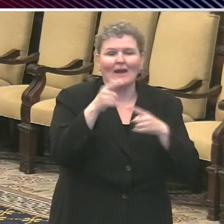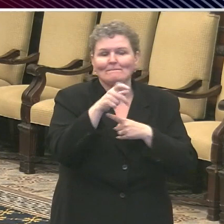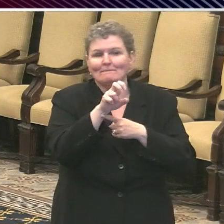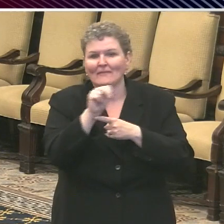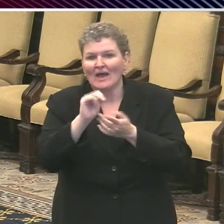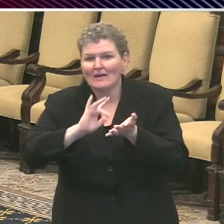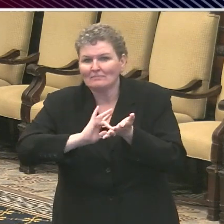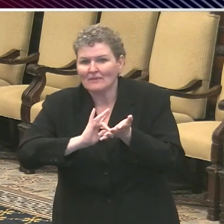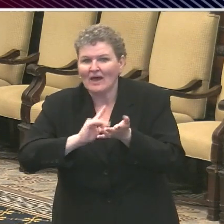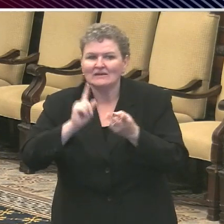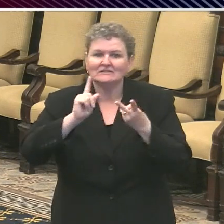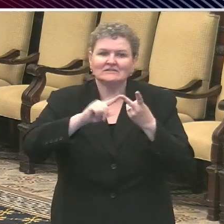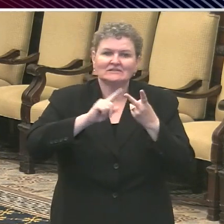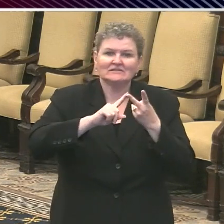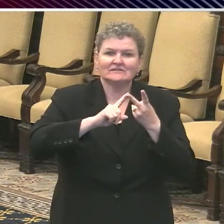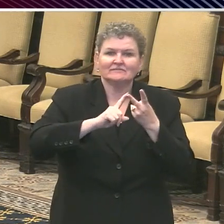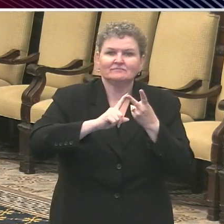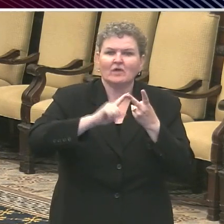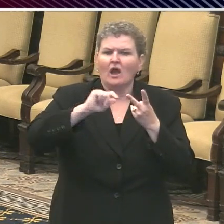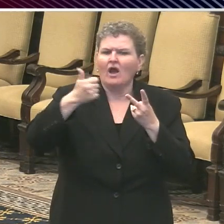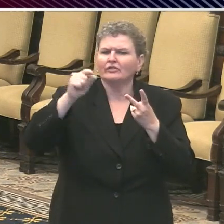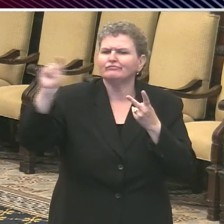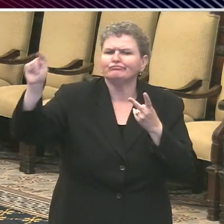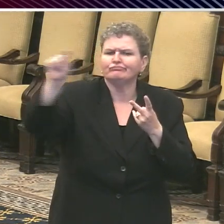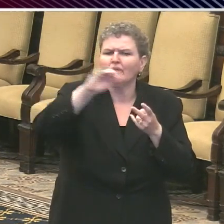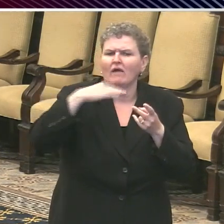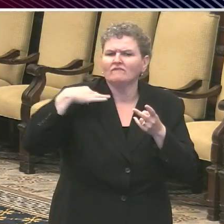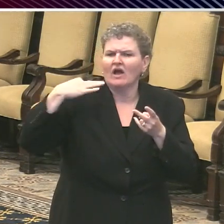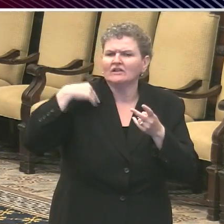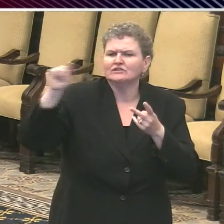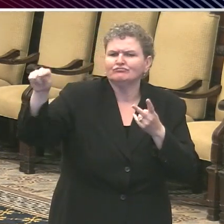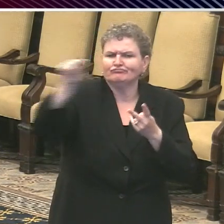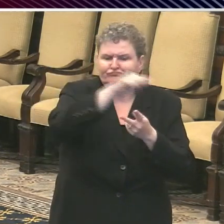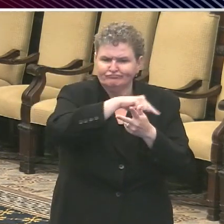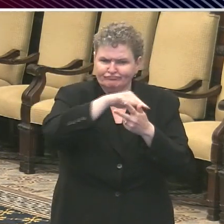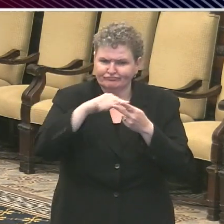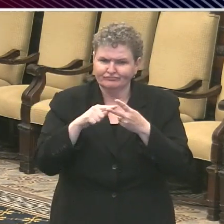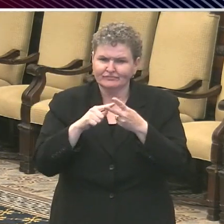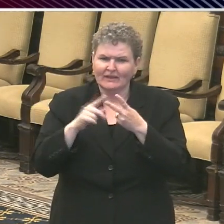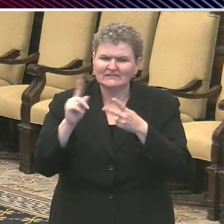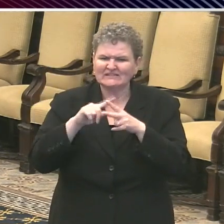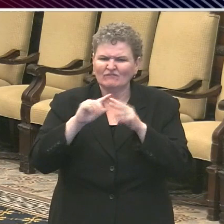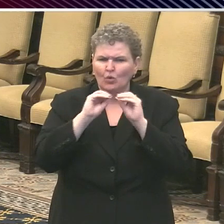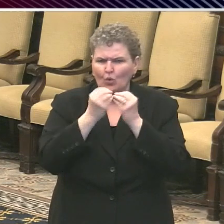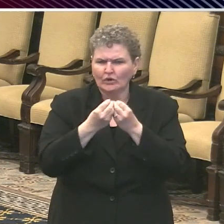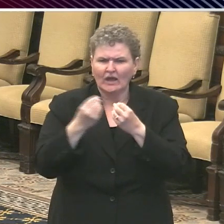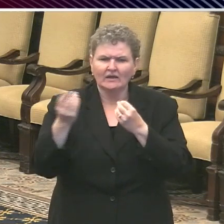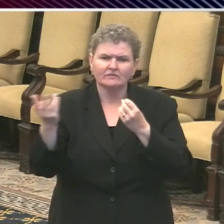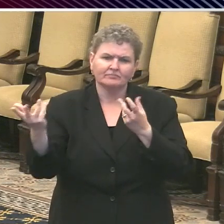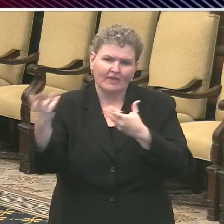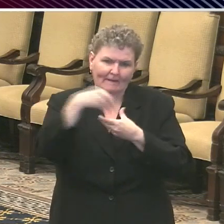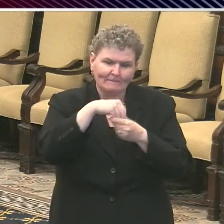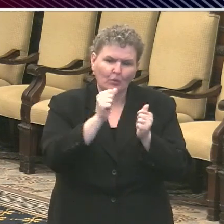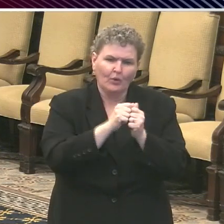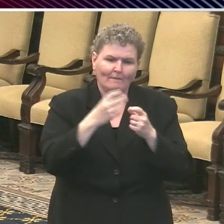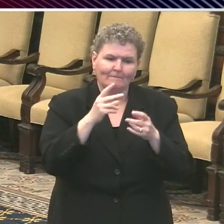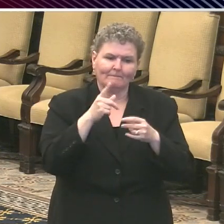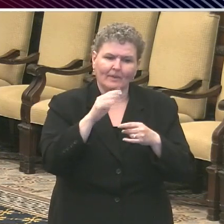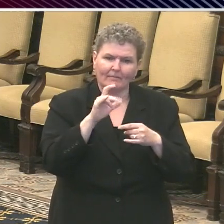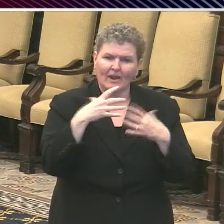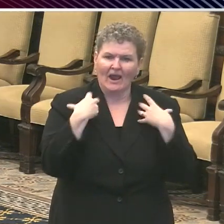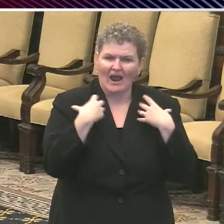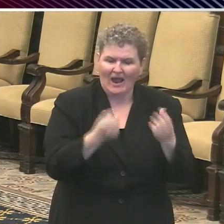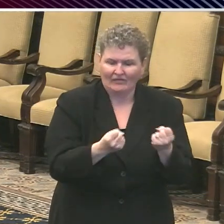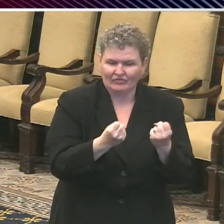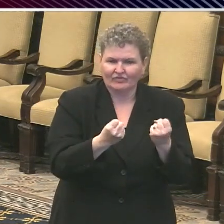The other is working with volunteers, individual volunteers, or volunteers working with an organization, such as public health students. All those, by the